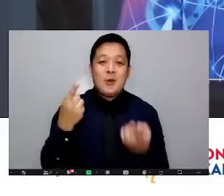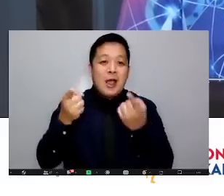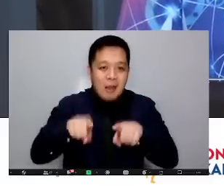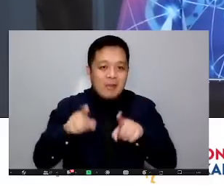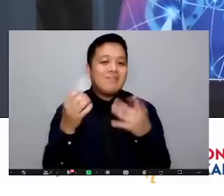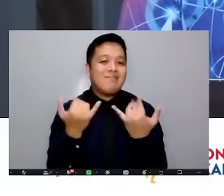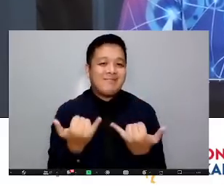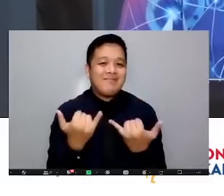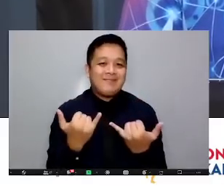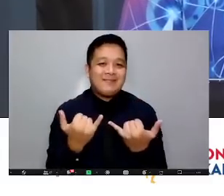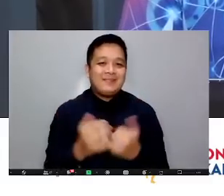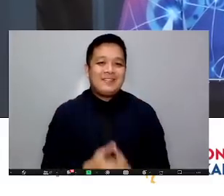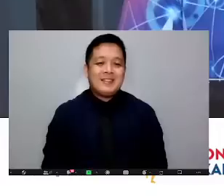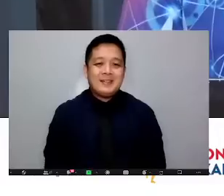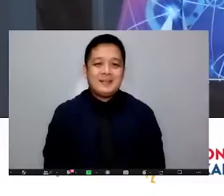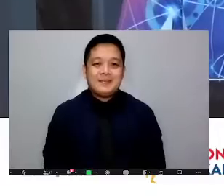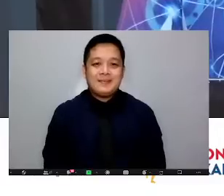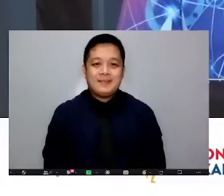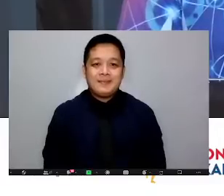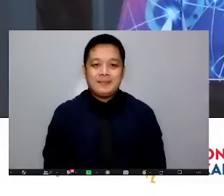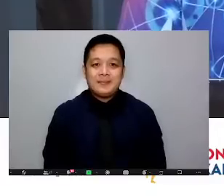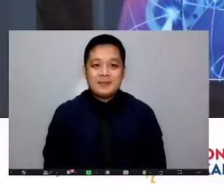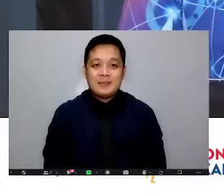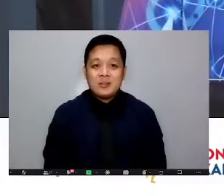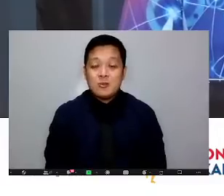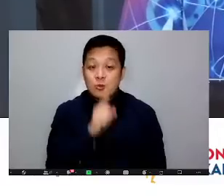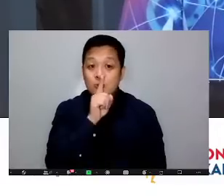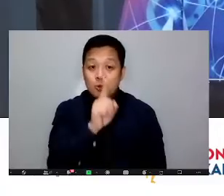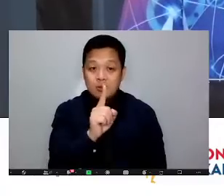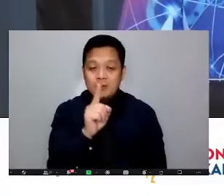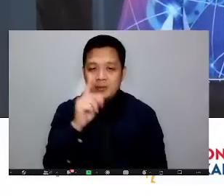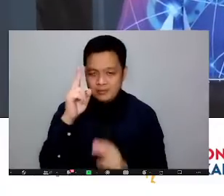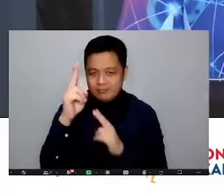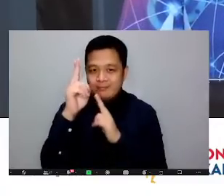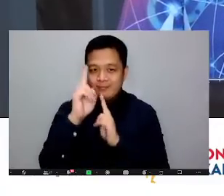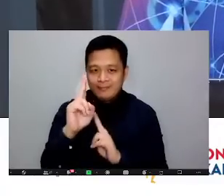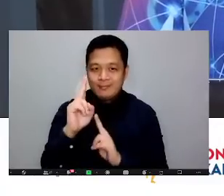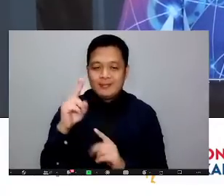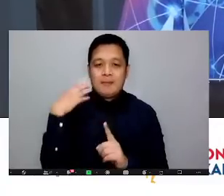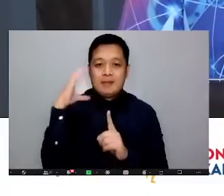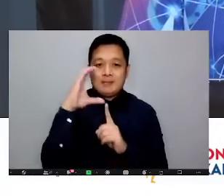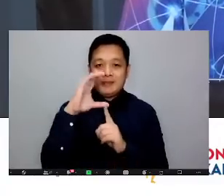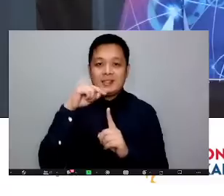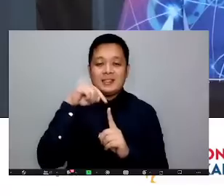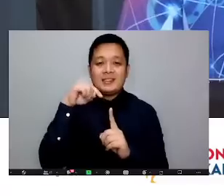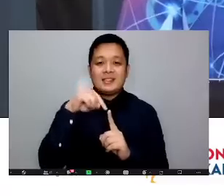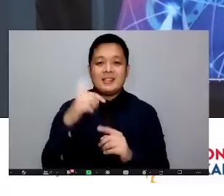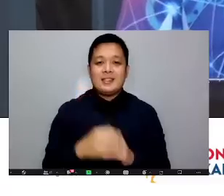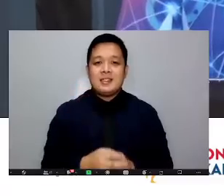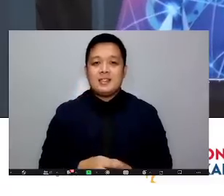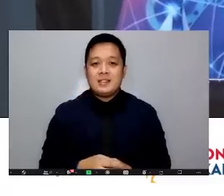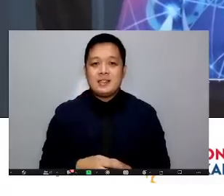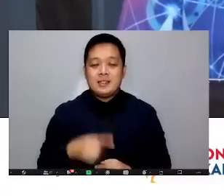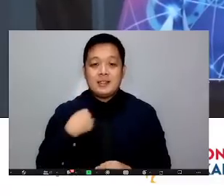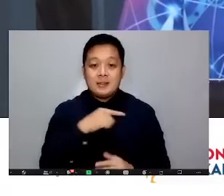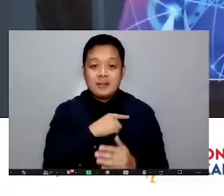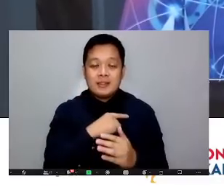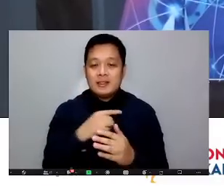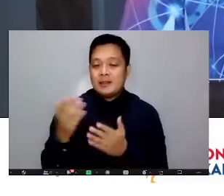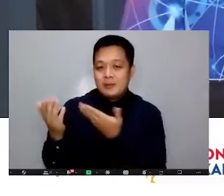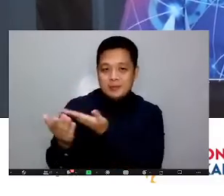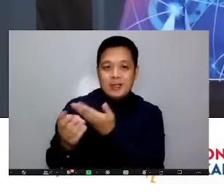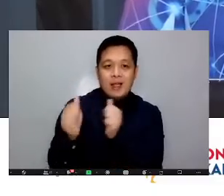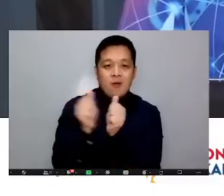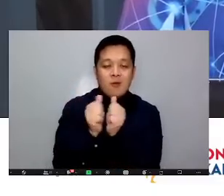year's NSTF. It's truly an honor to be assigned for this part and more so to share the role with my friend and